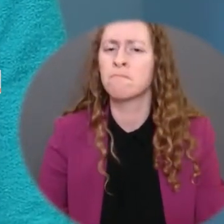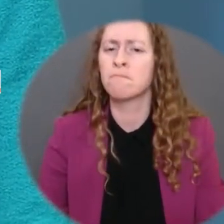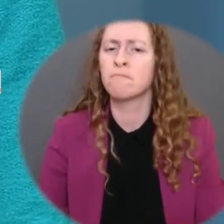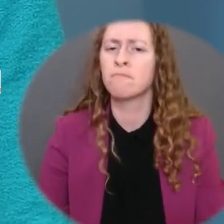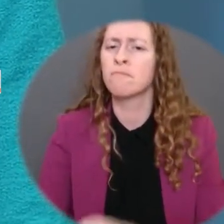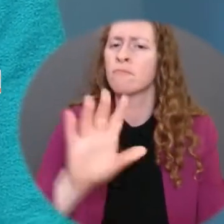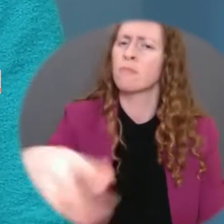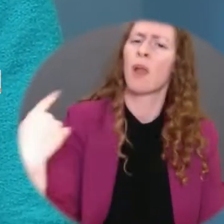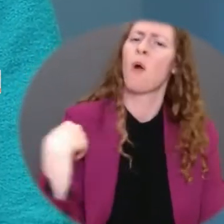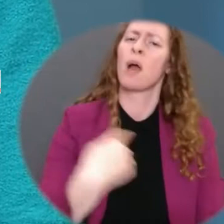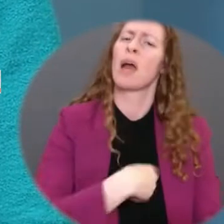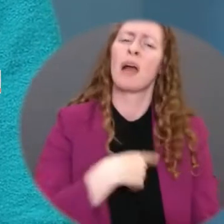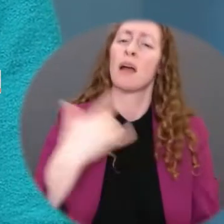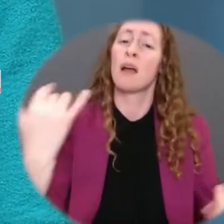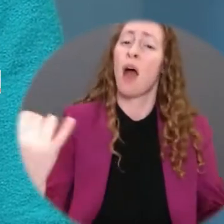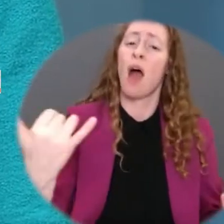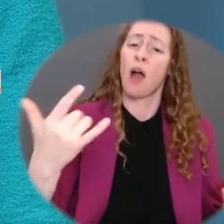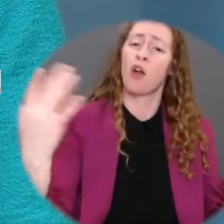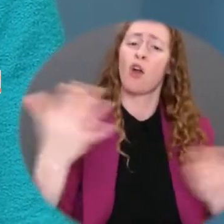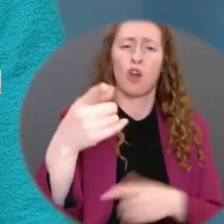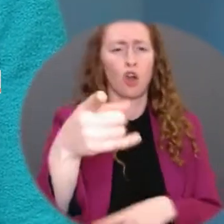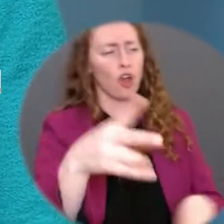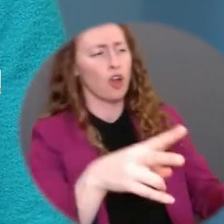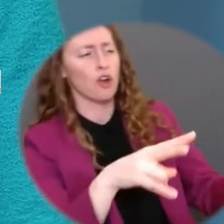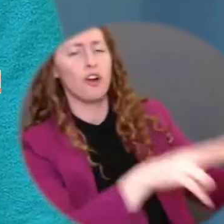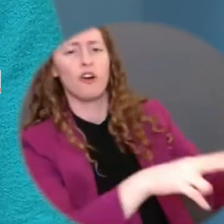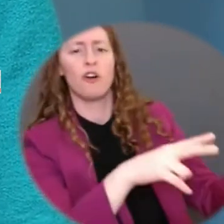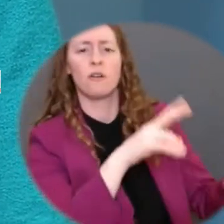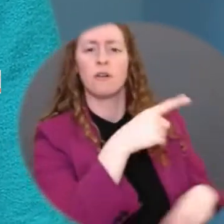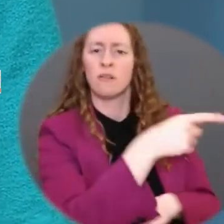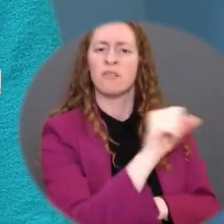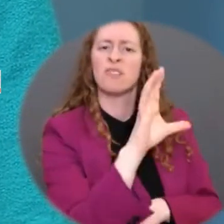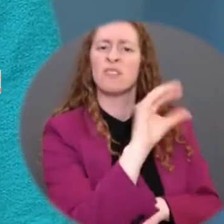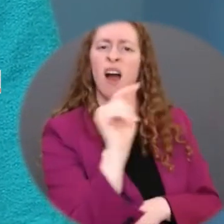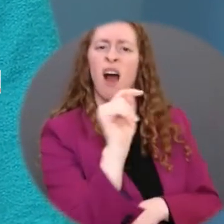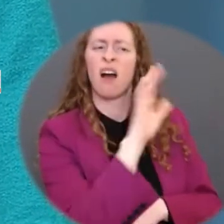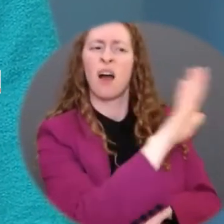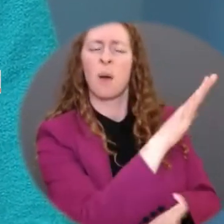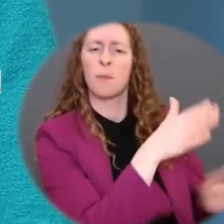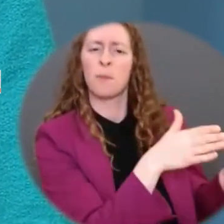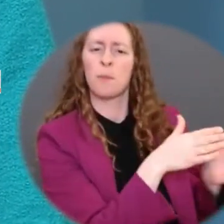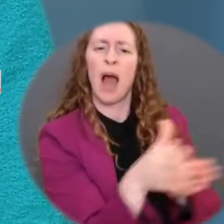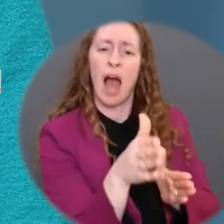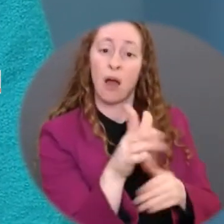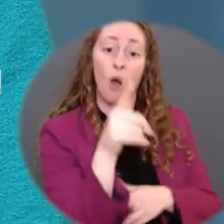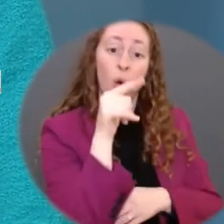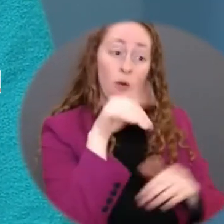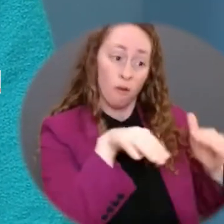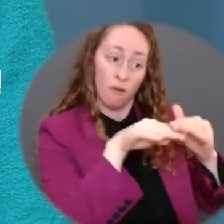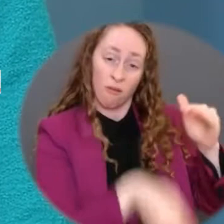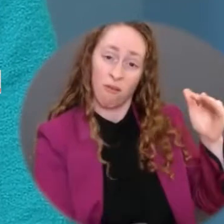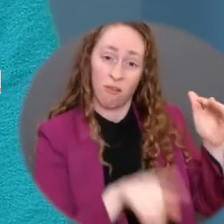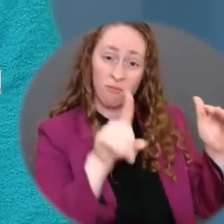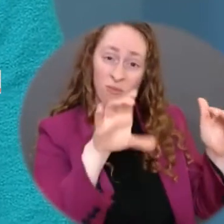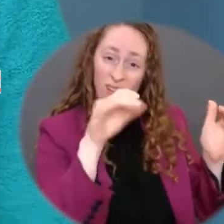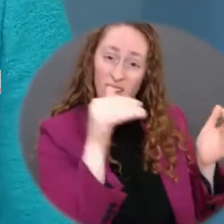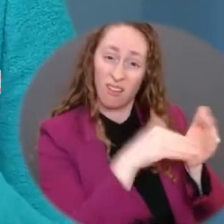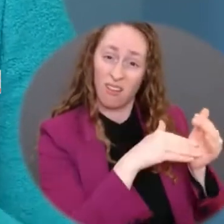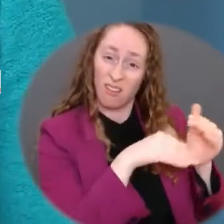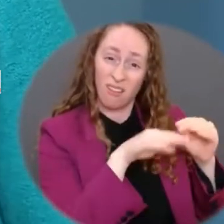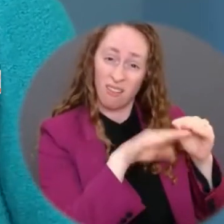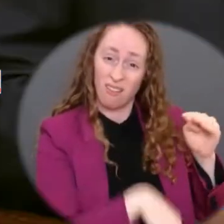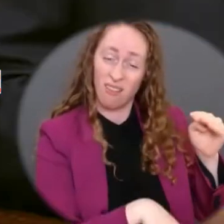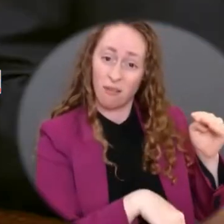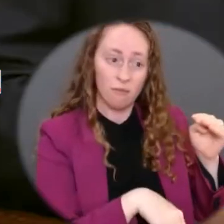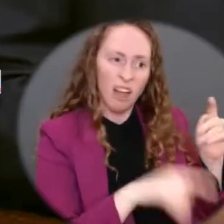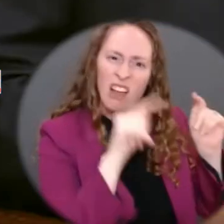to his website. We would encourage people to do the same thing and check out his plan that raises taxes for people making less than $100,000 a year. So Mitch